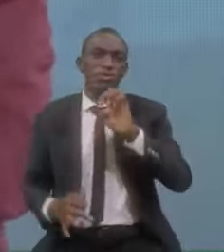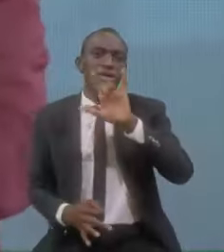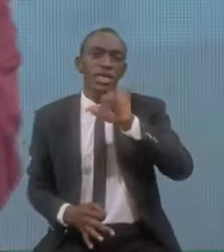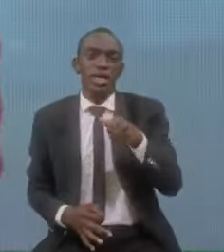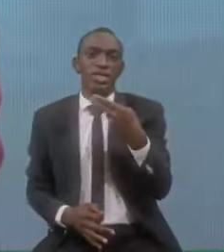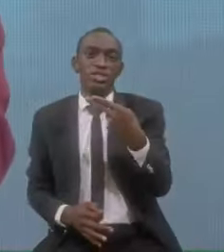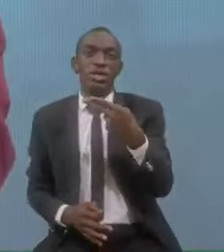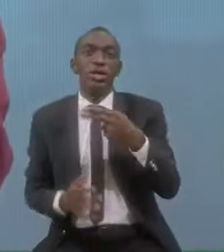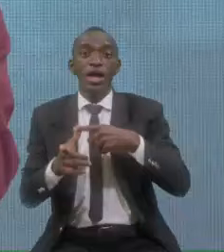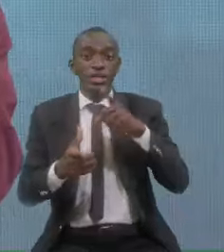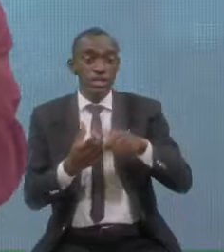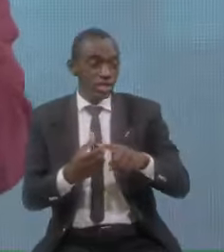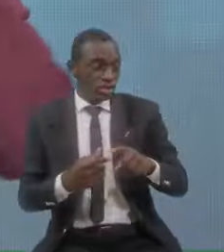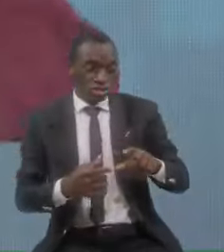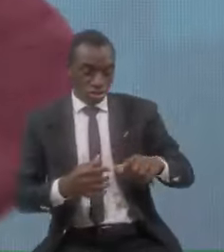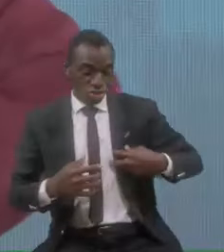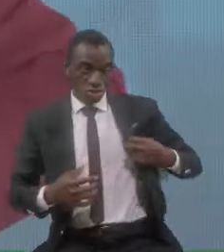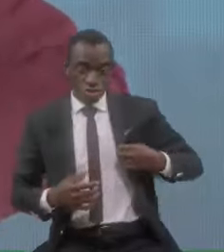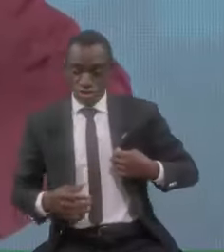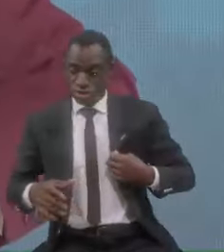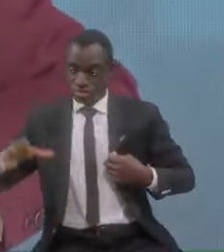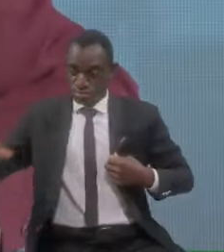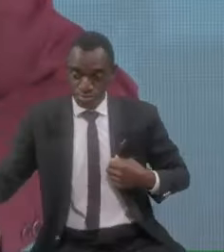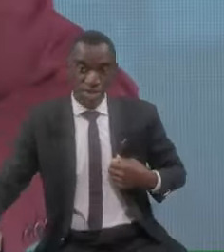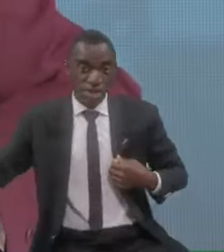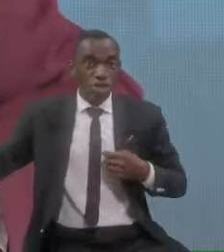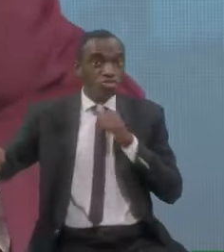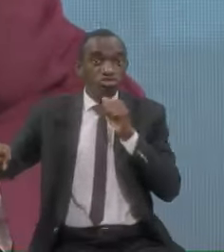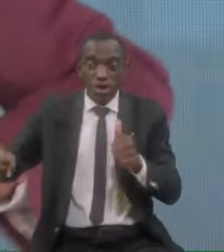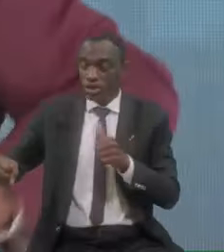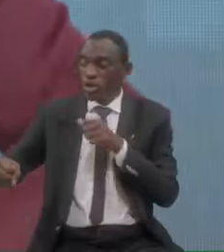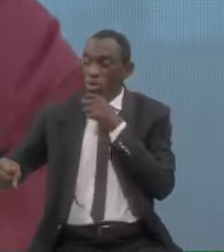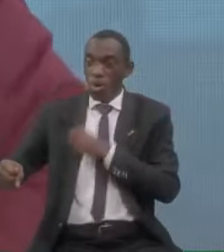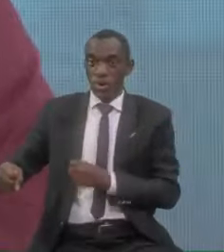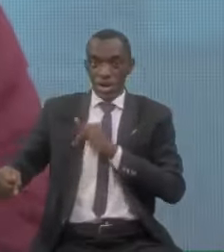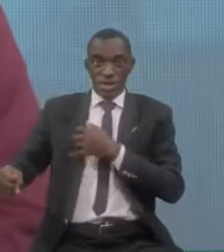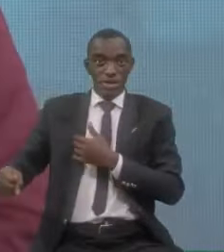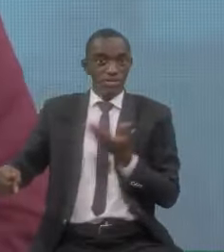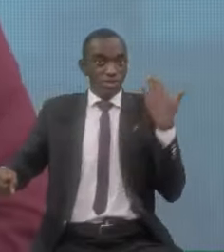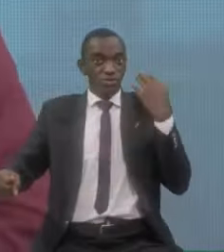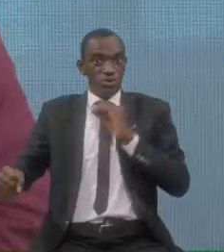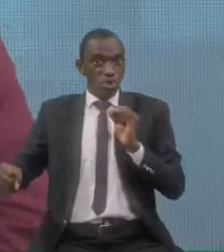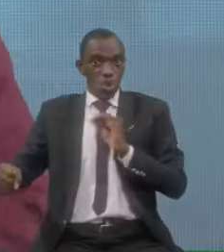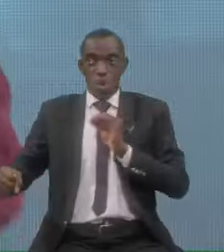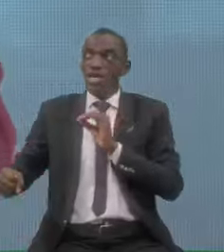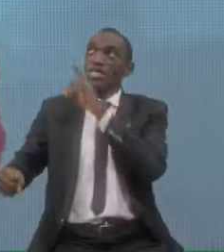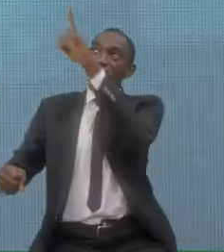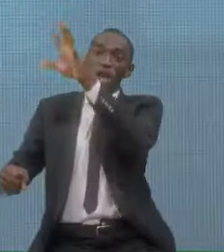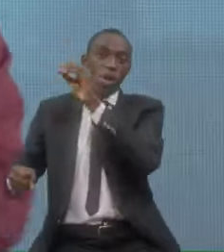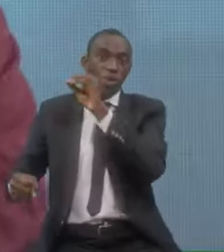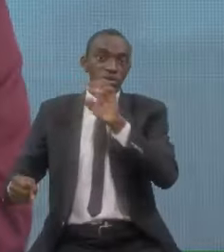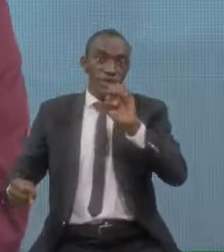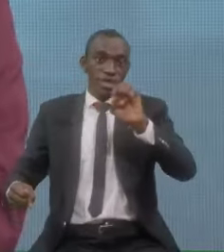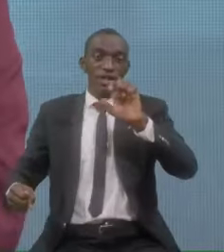he took that mantle, not the old mantle he had that was comfortable for him,